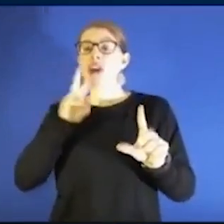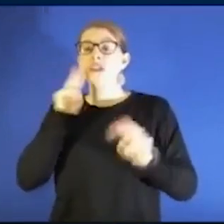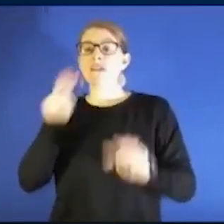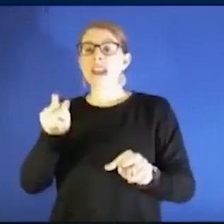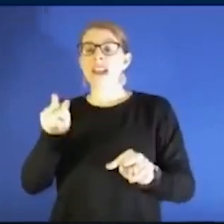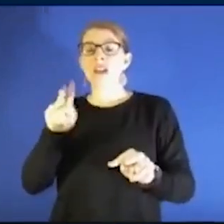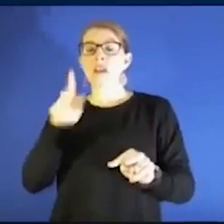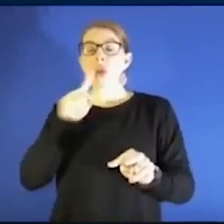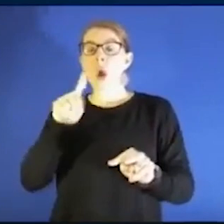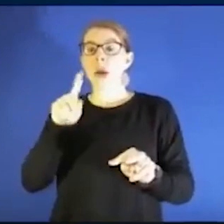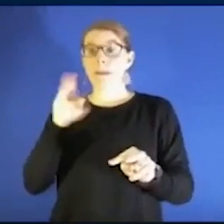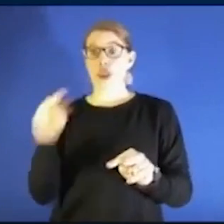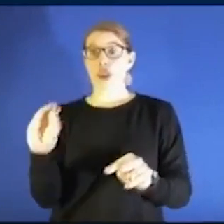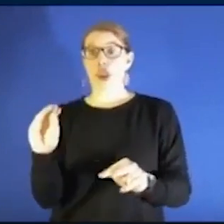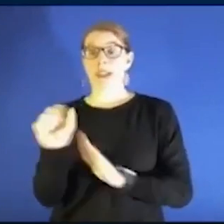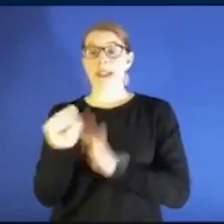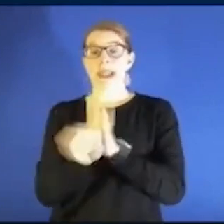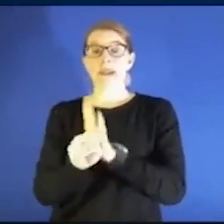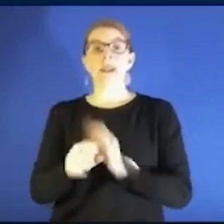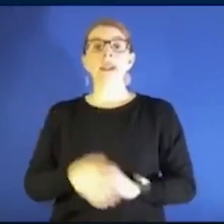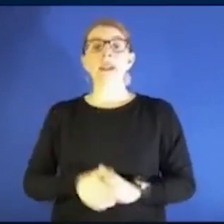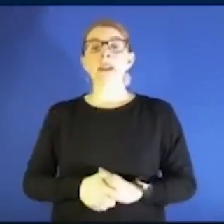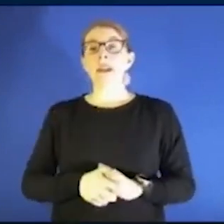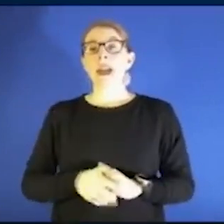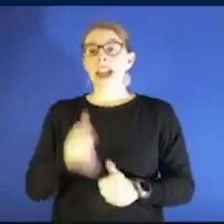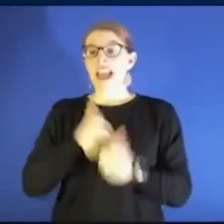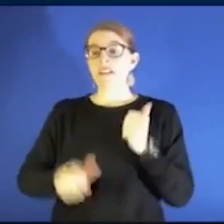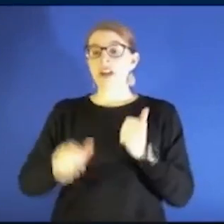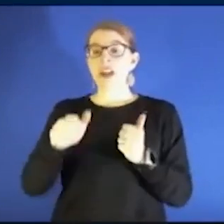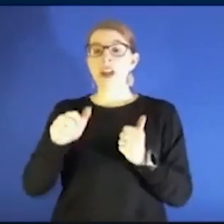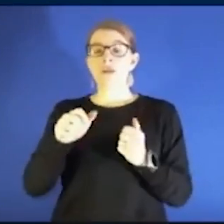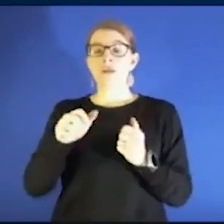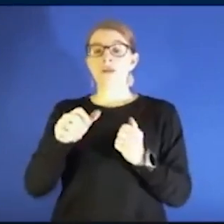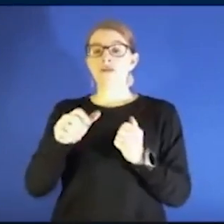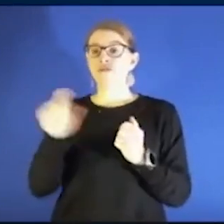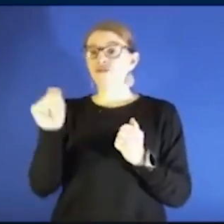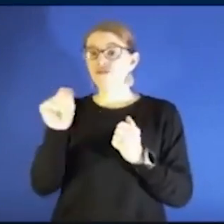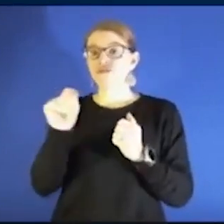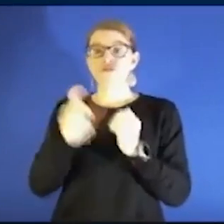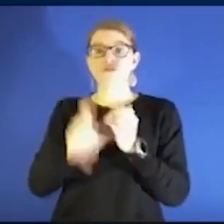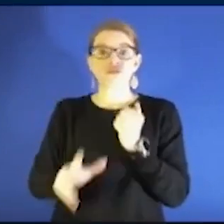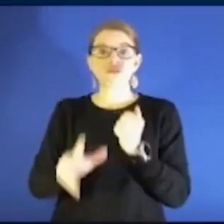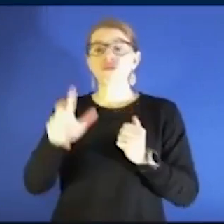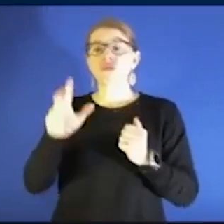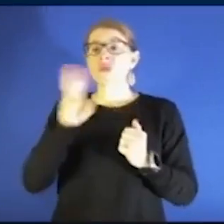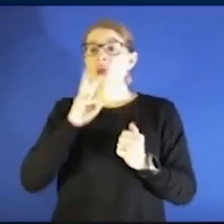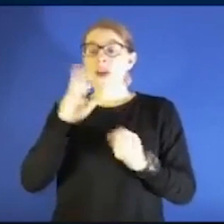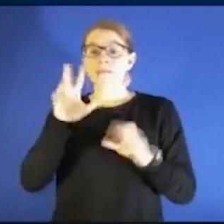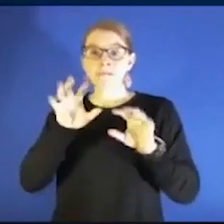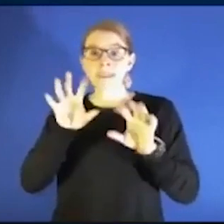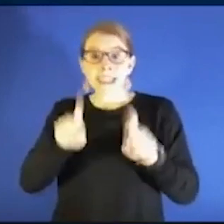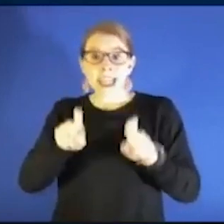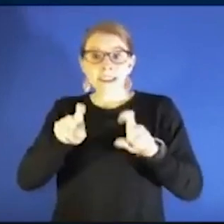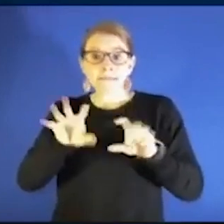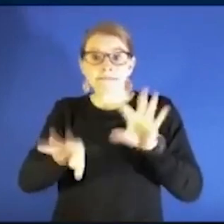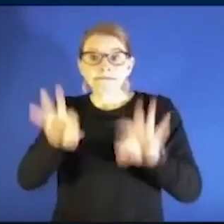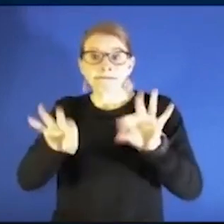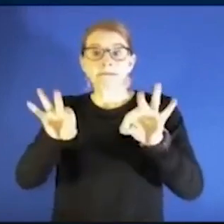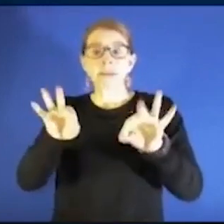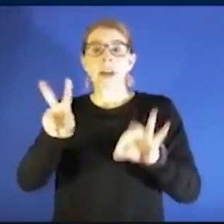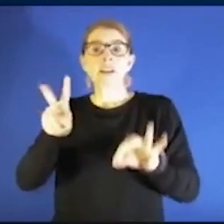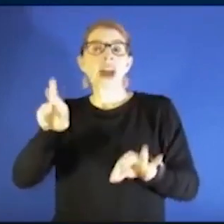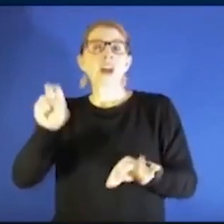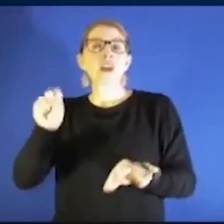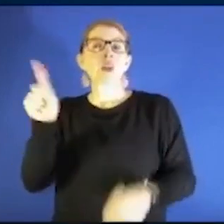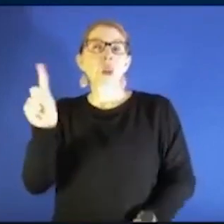So what's going on here is every wastewater outlet, they're able to test for the presence of virus. And so they're